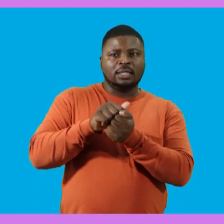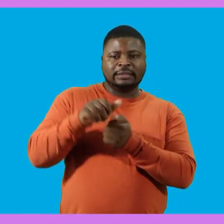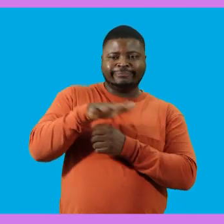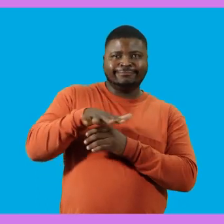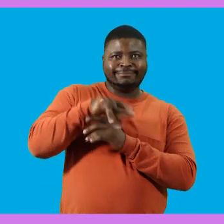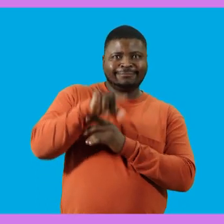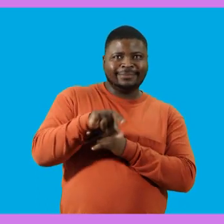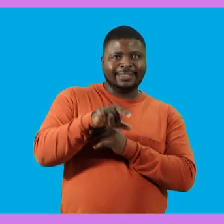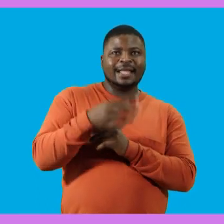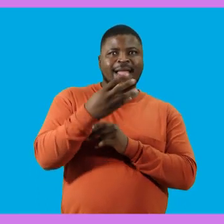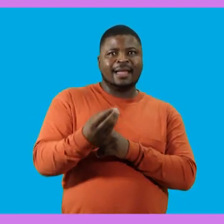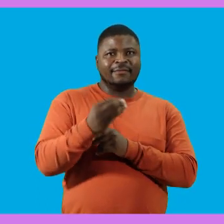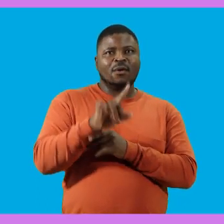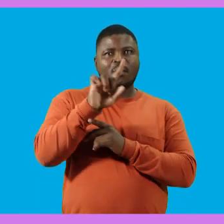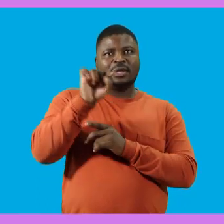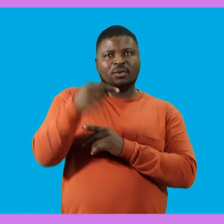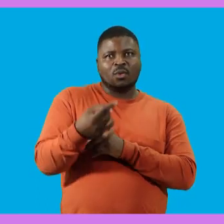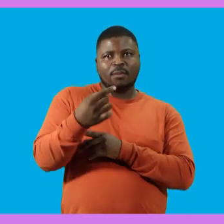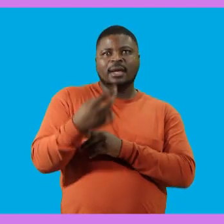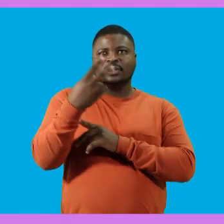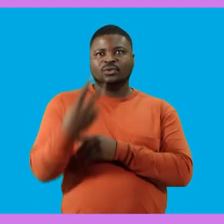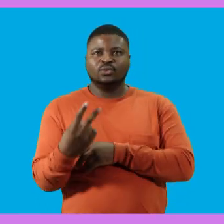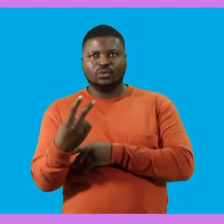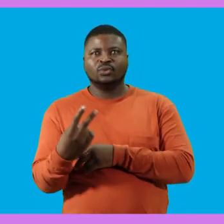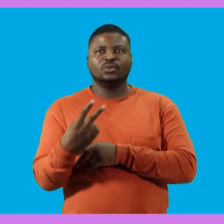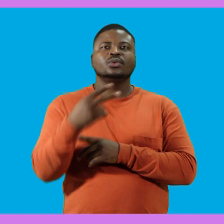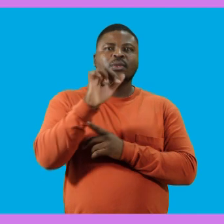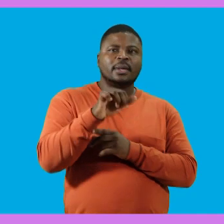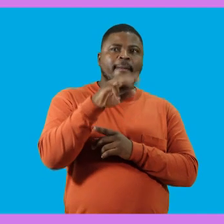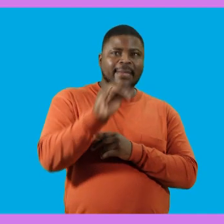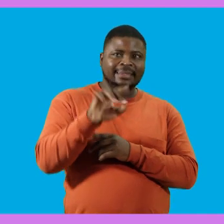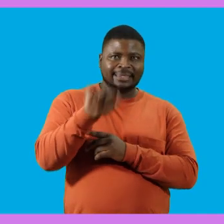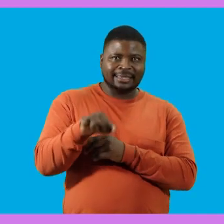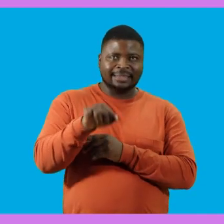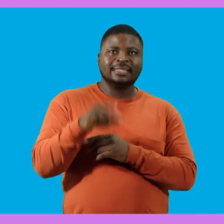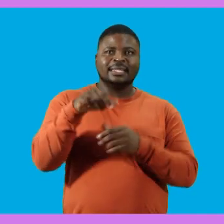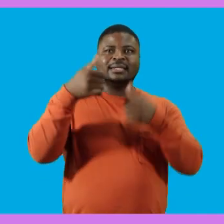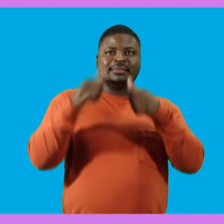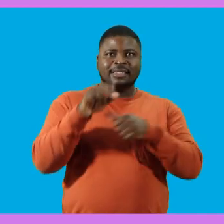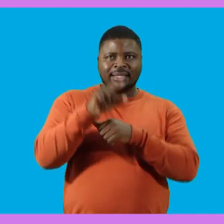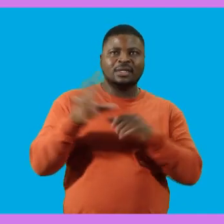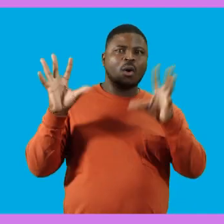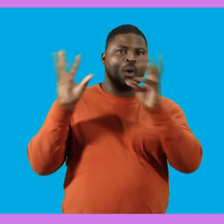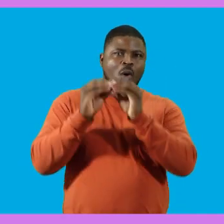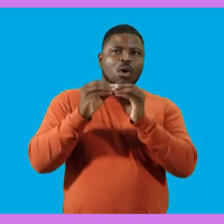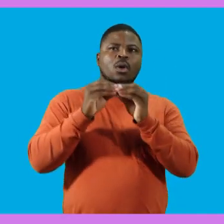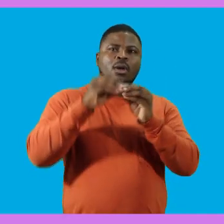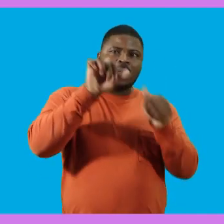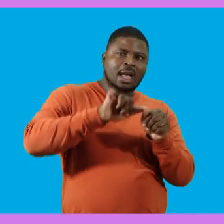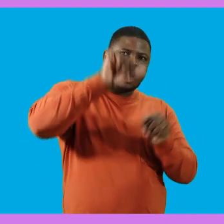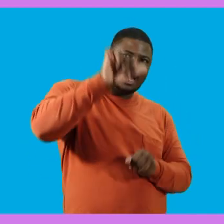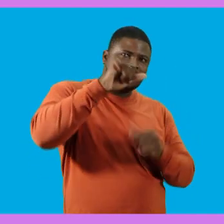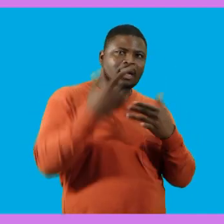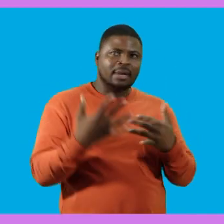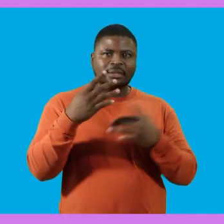1.2 meters. Sorry for that. If the total height of the wishing well is 4 meters, calculate the amount